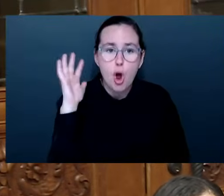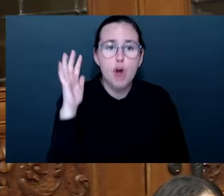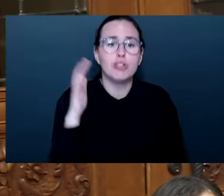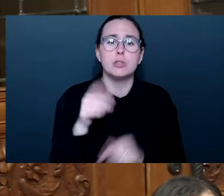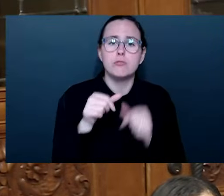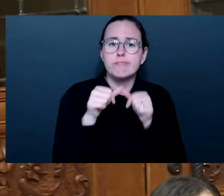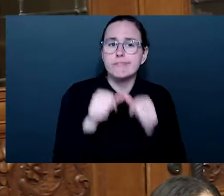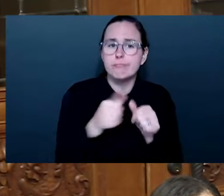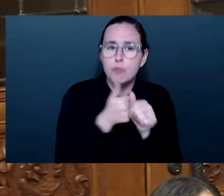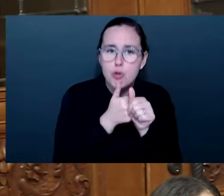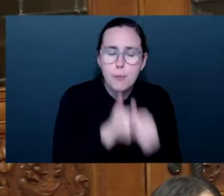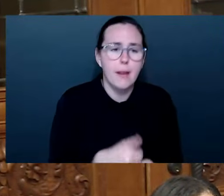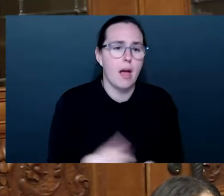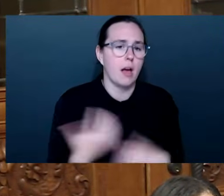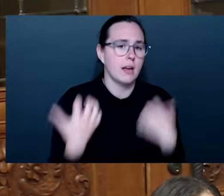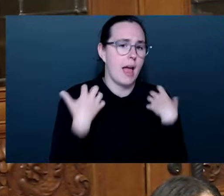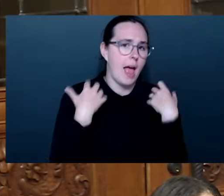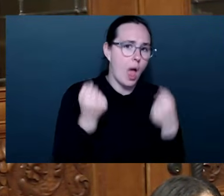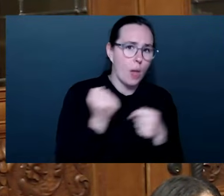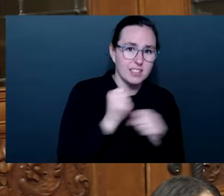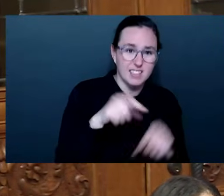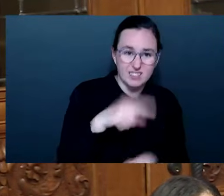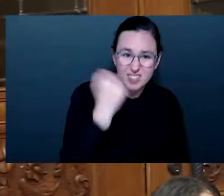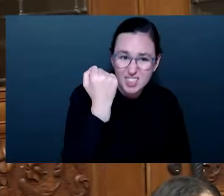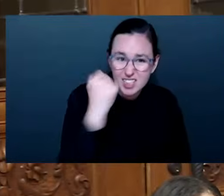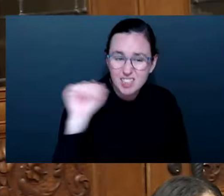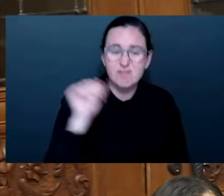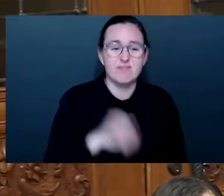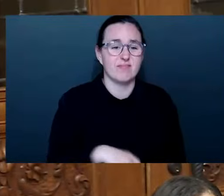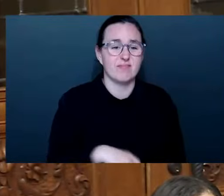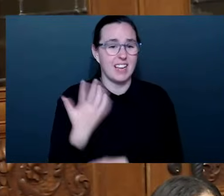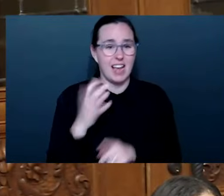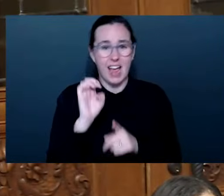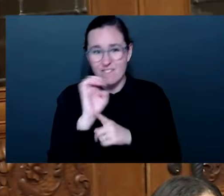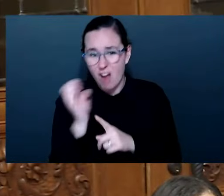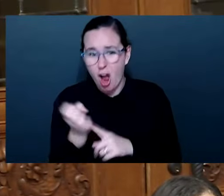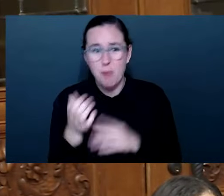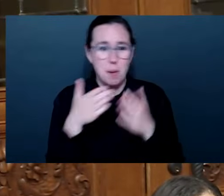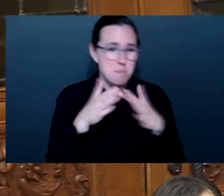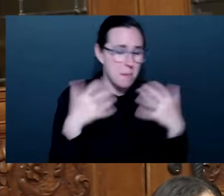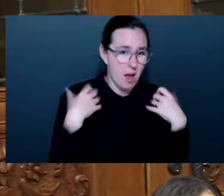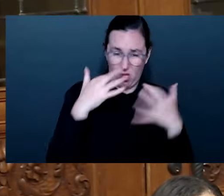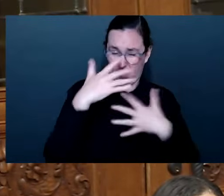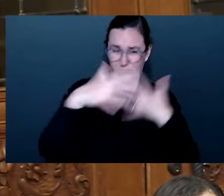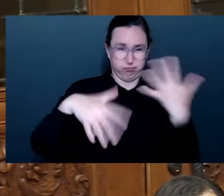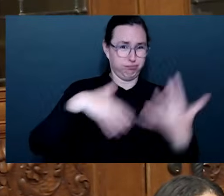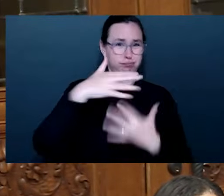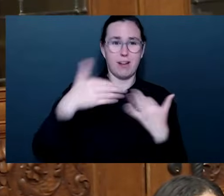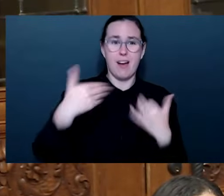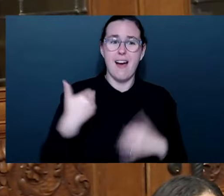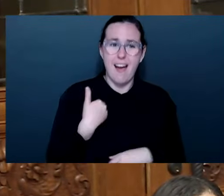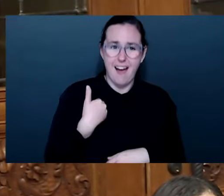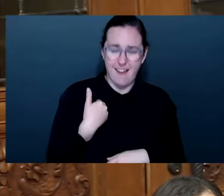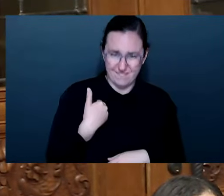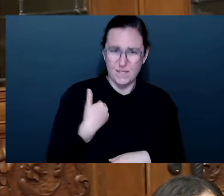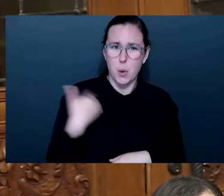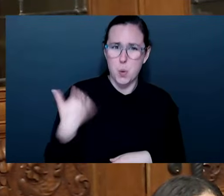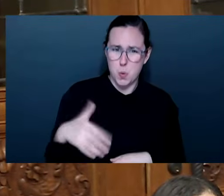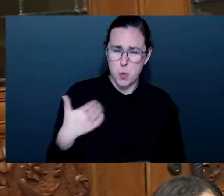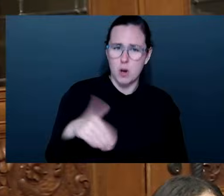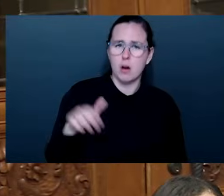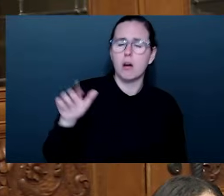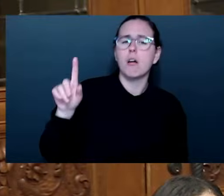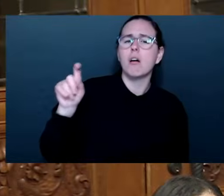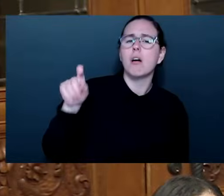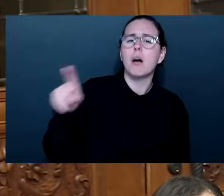question to the Minister of Finance, if these minerals are as critical to our economy as this government claims, shouldn't they quit stalling, get back to the negotiating